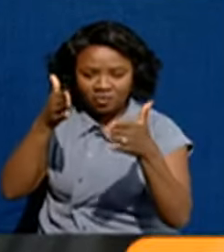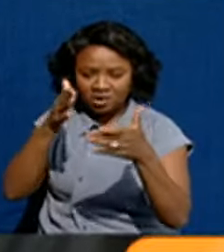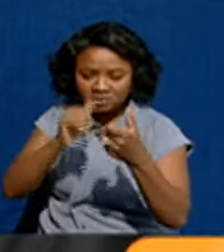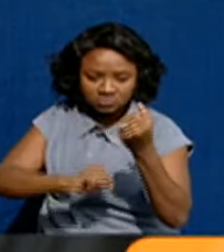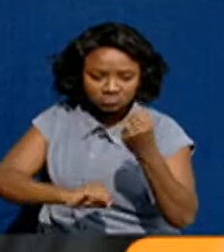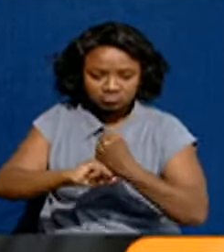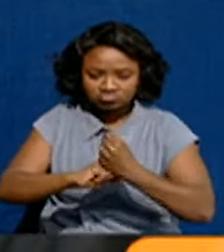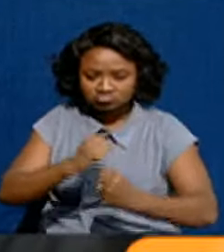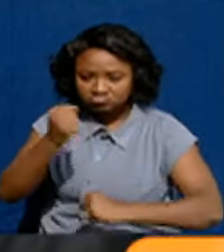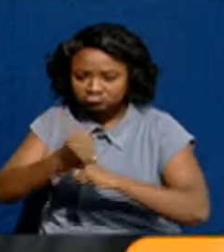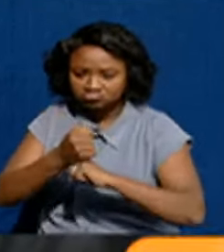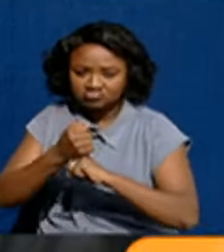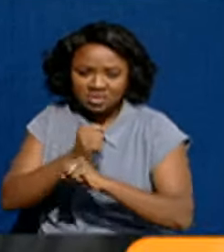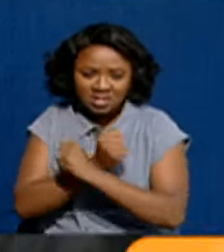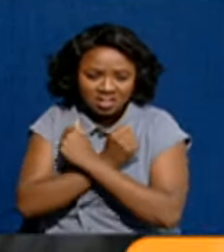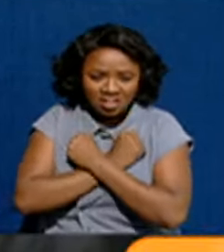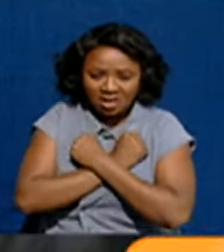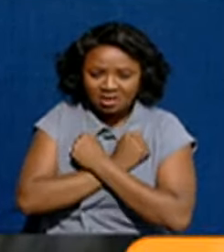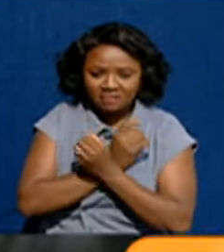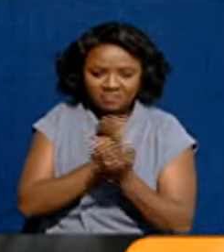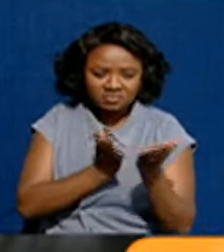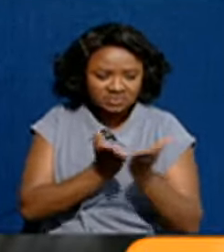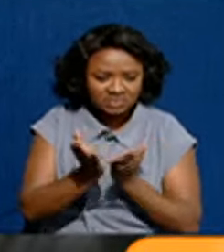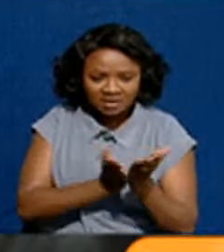lives, service,